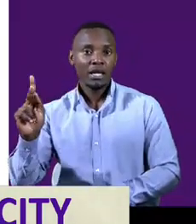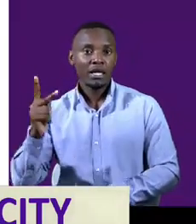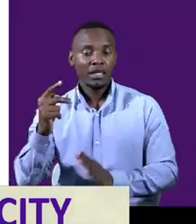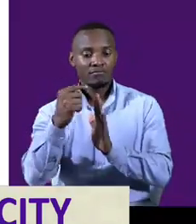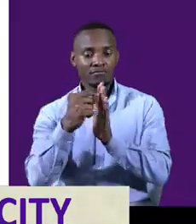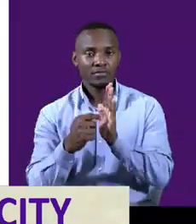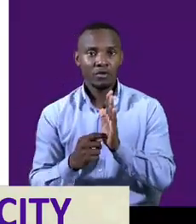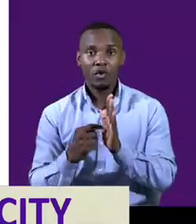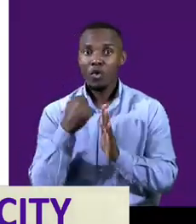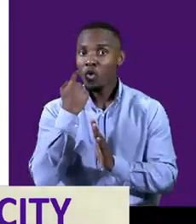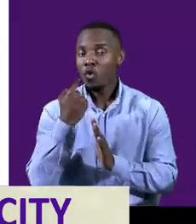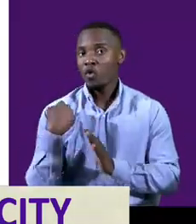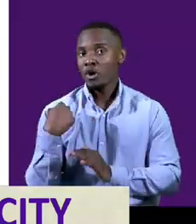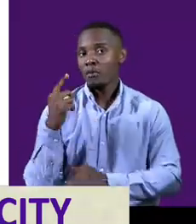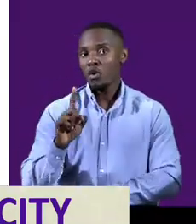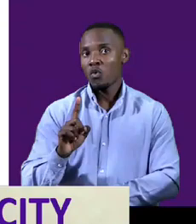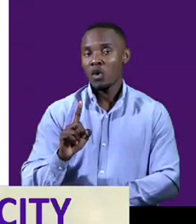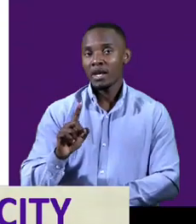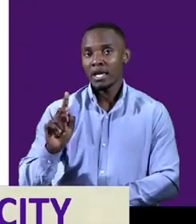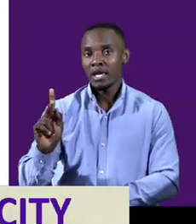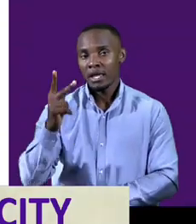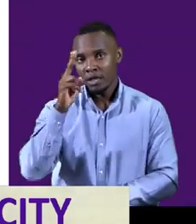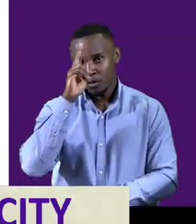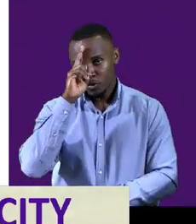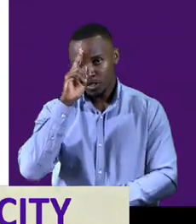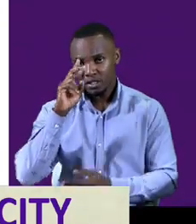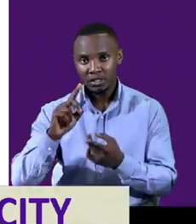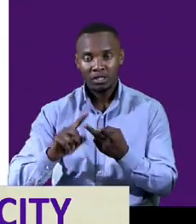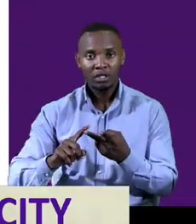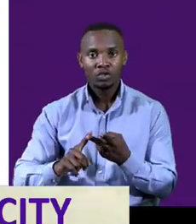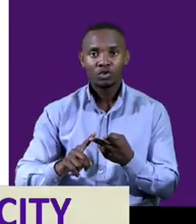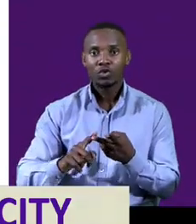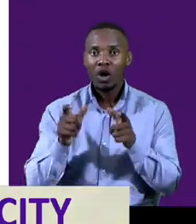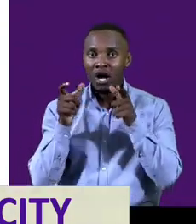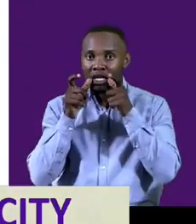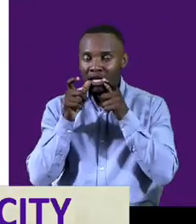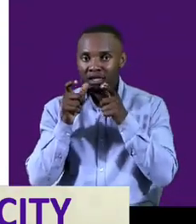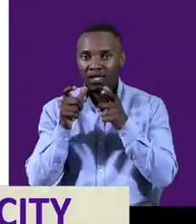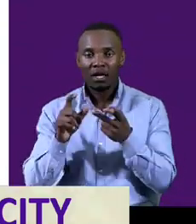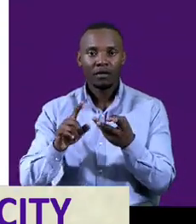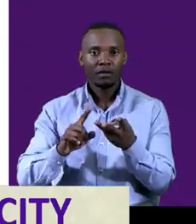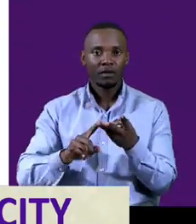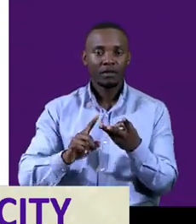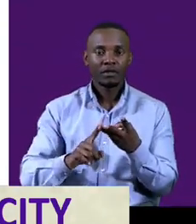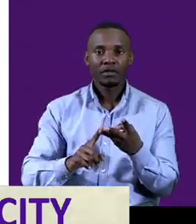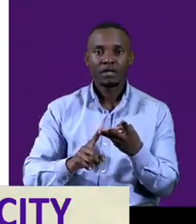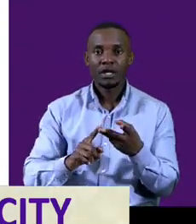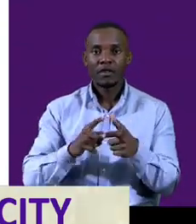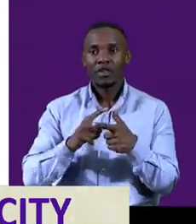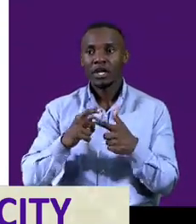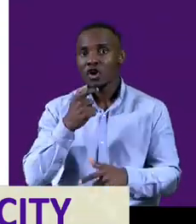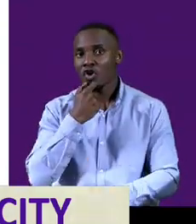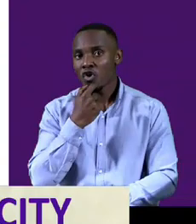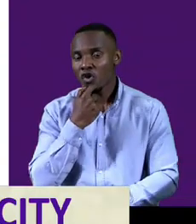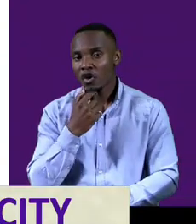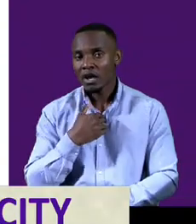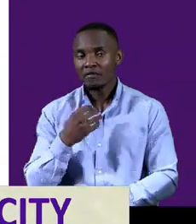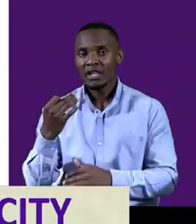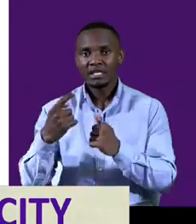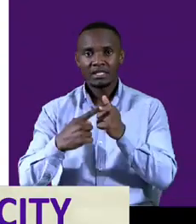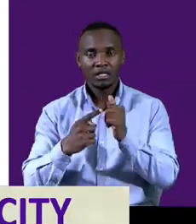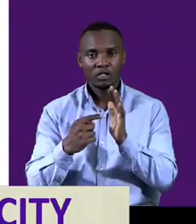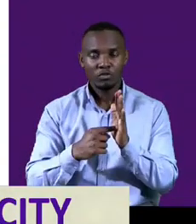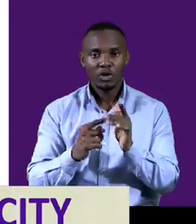with 41 points, then Tusker FC are second with 39 points, Gor Mahia are third with 36 points, then KCB